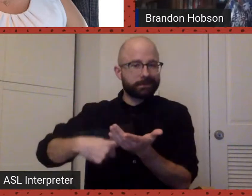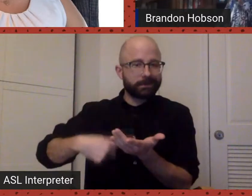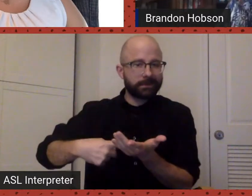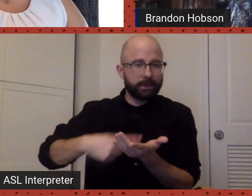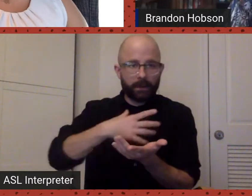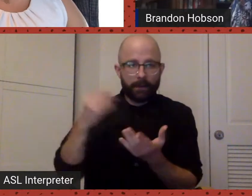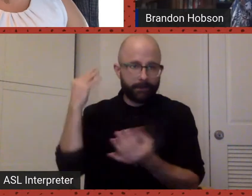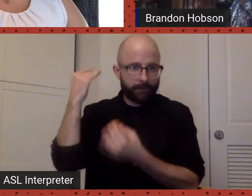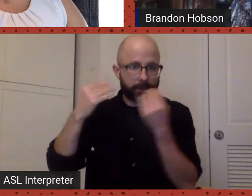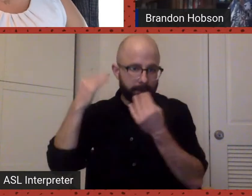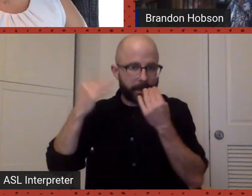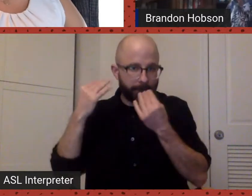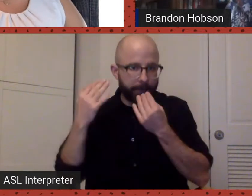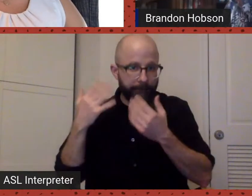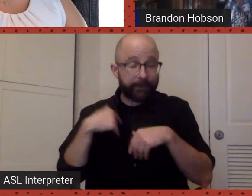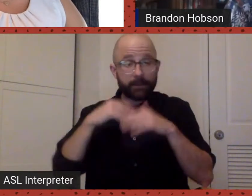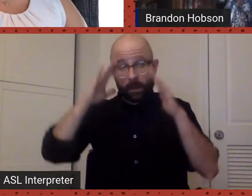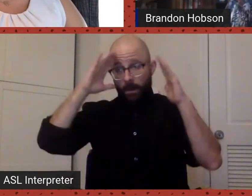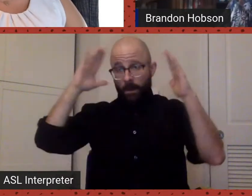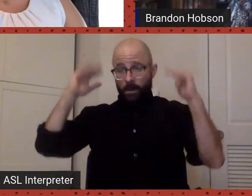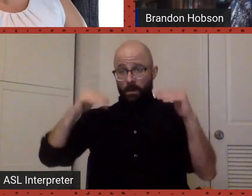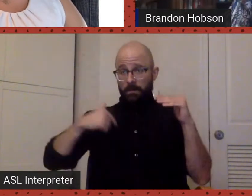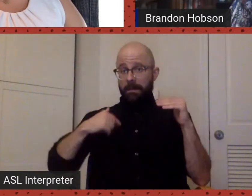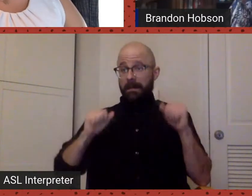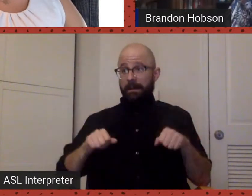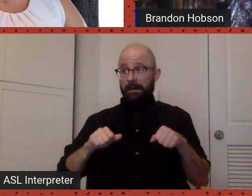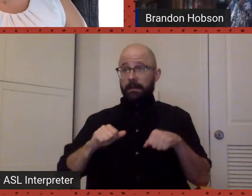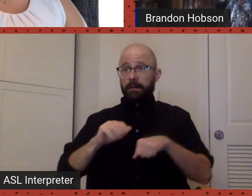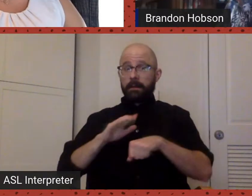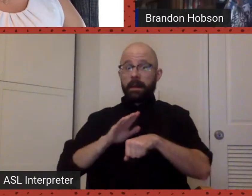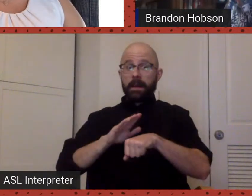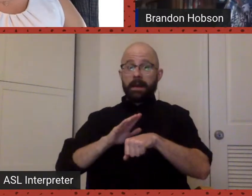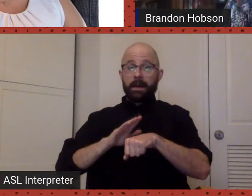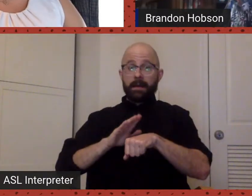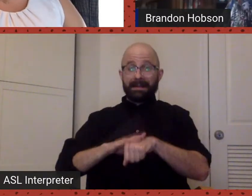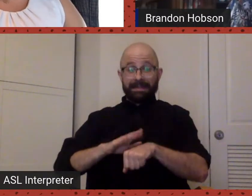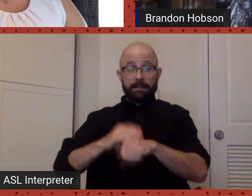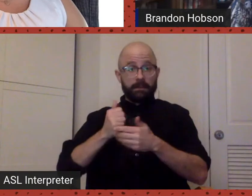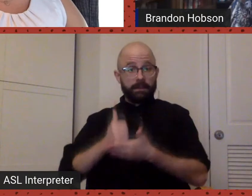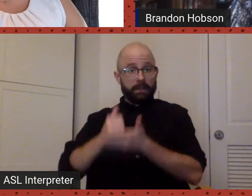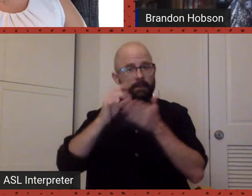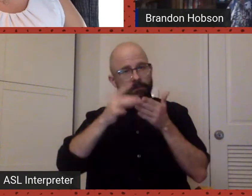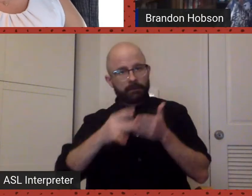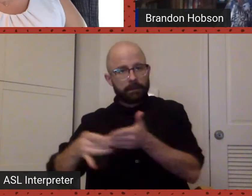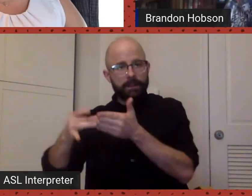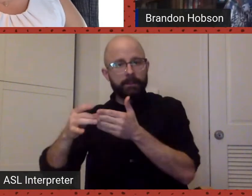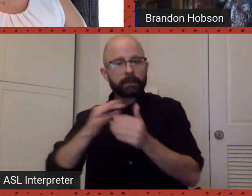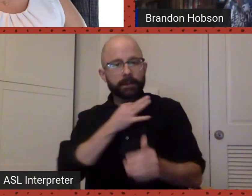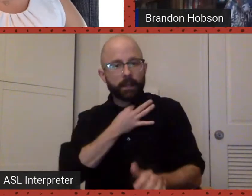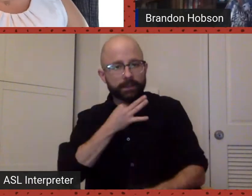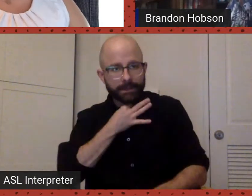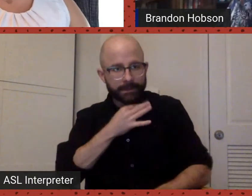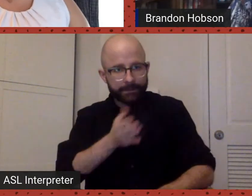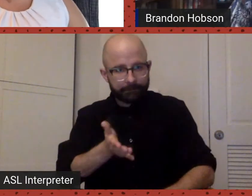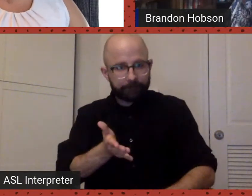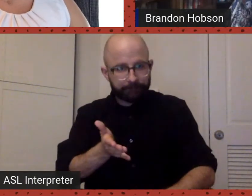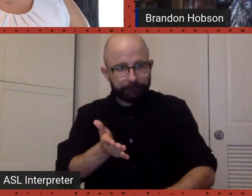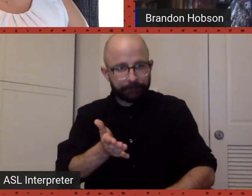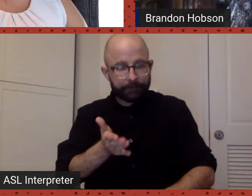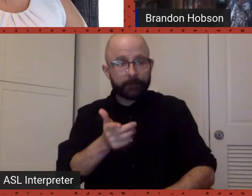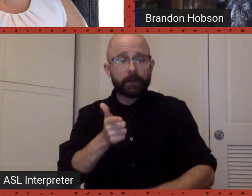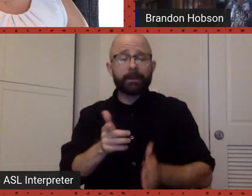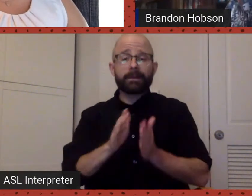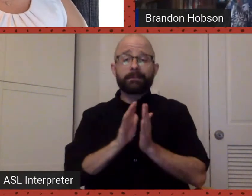about. And so I hope that I can at least lead people to curiosity. But this book was different because it